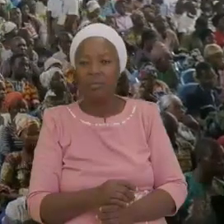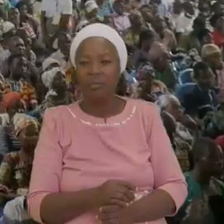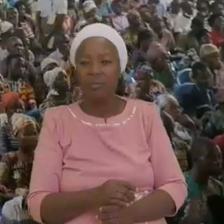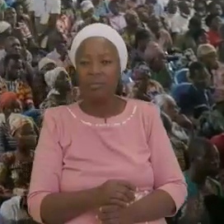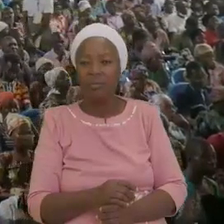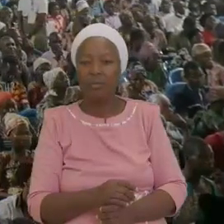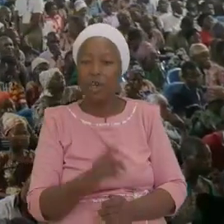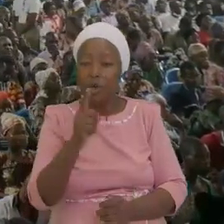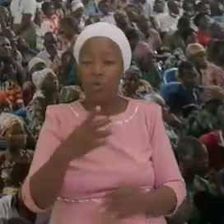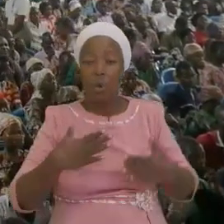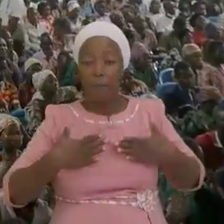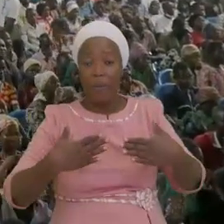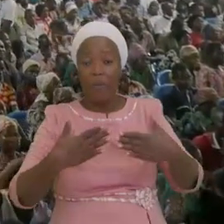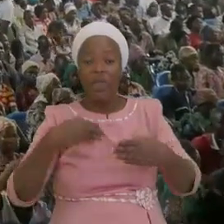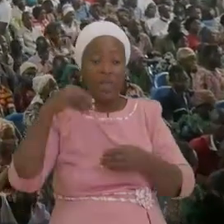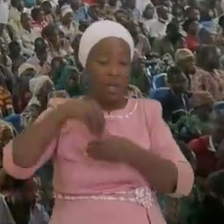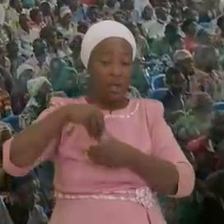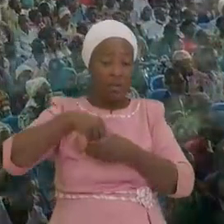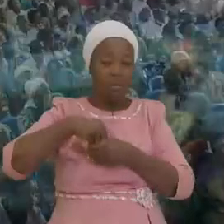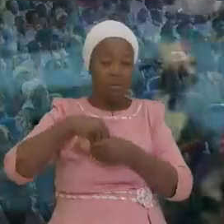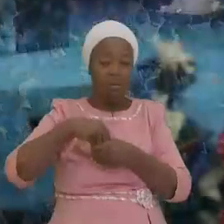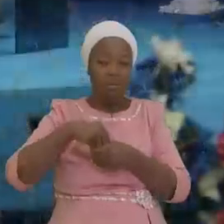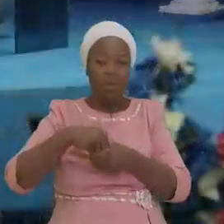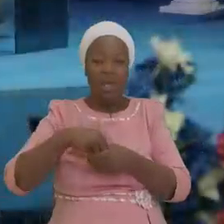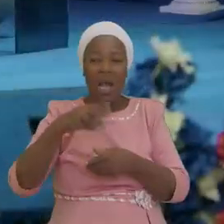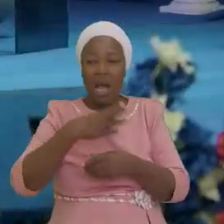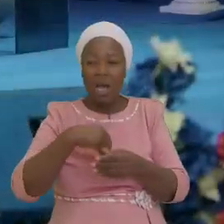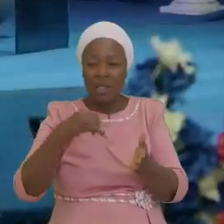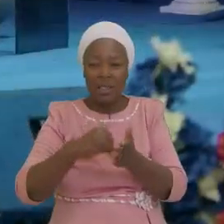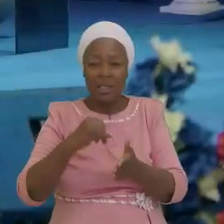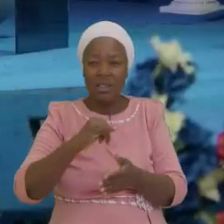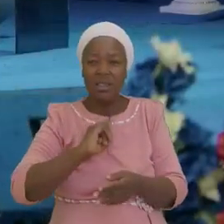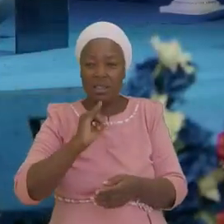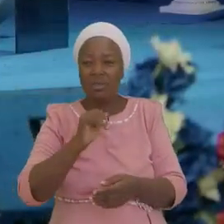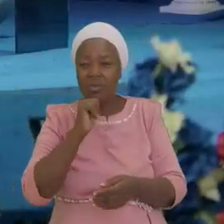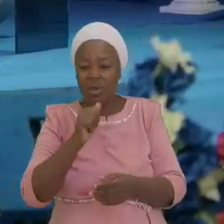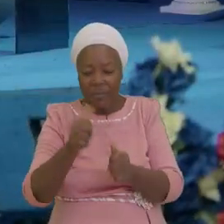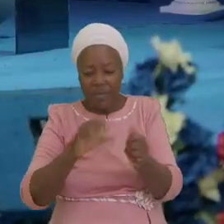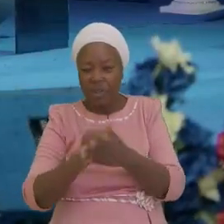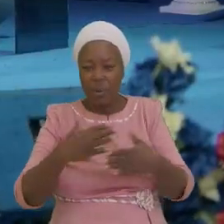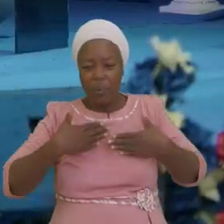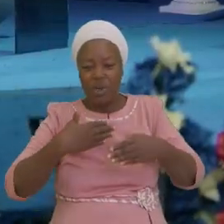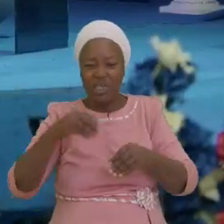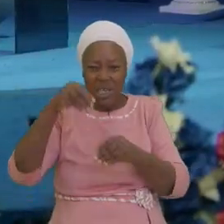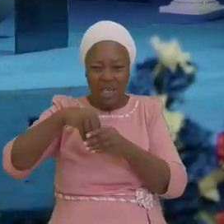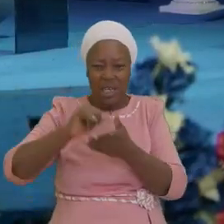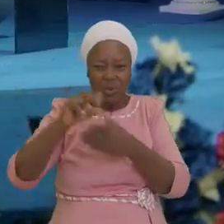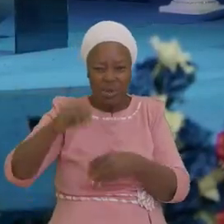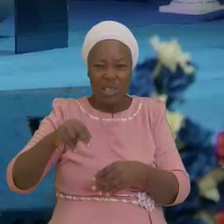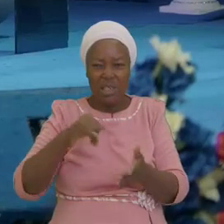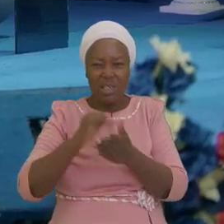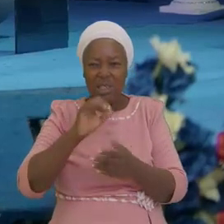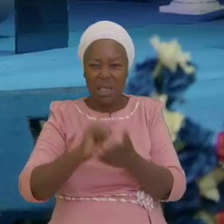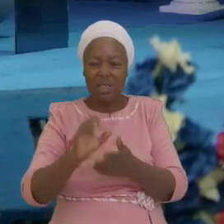You breathe in. And it is not everything you breathe in that you need. It's the oxygen in